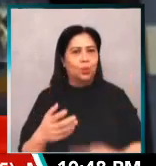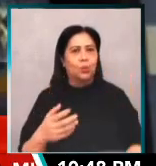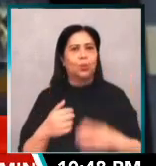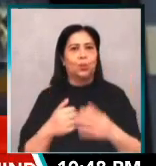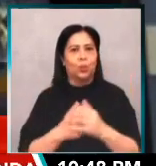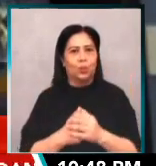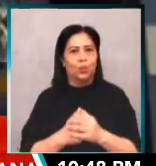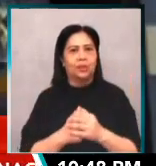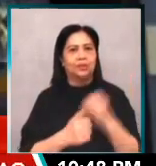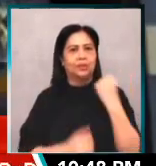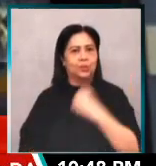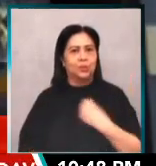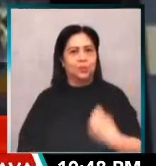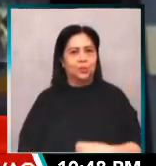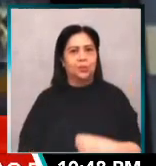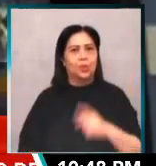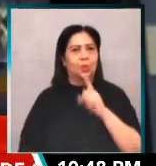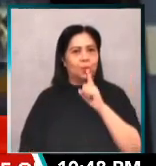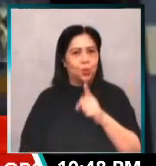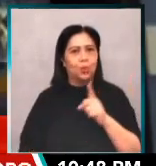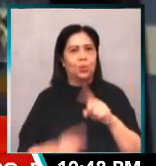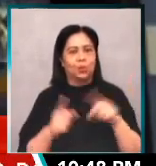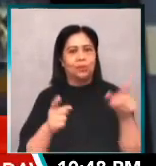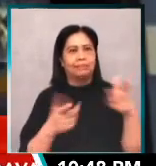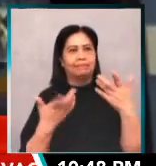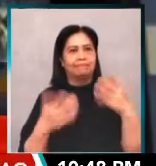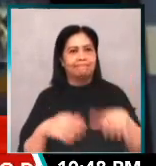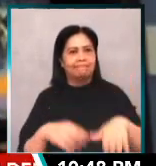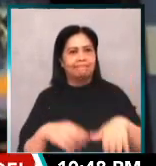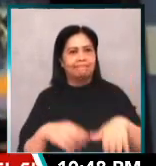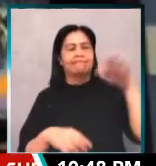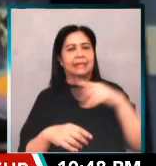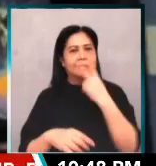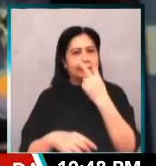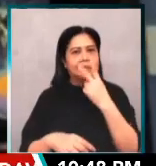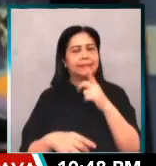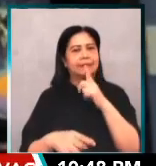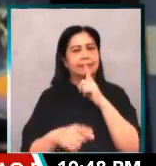Superman was this when they were growing up, that they could see themselves. And